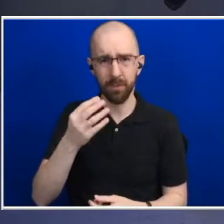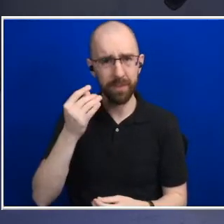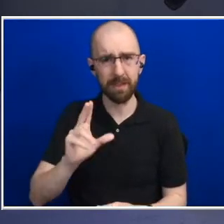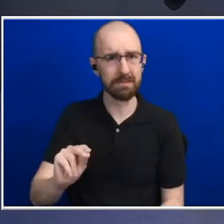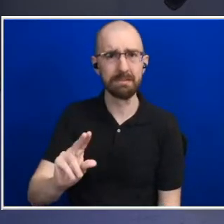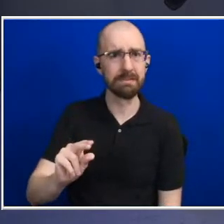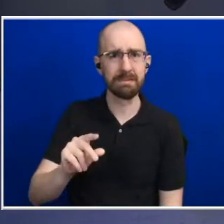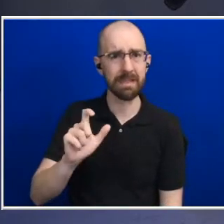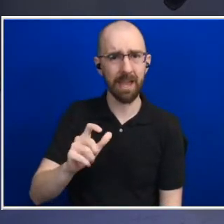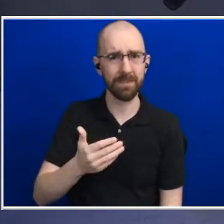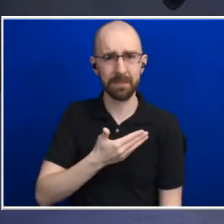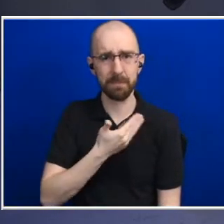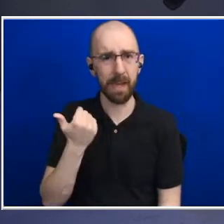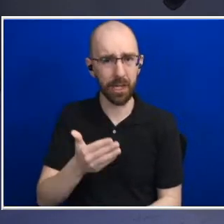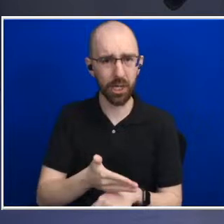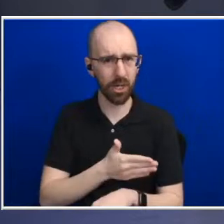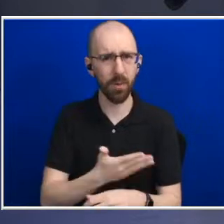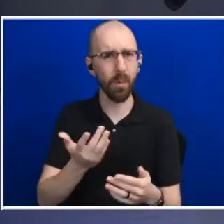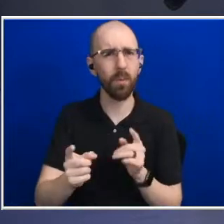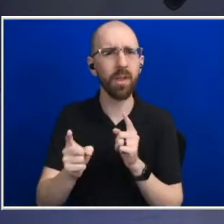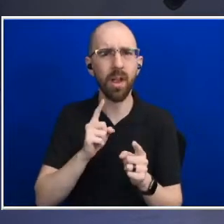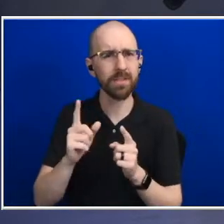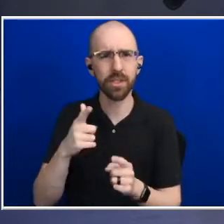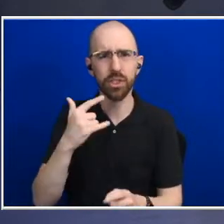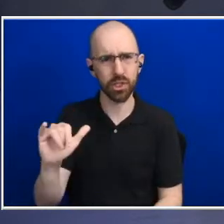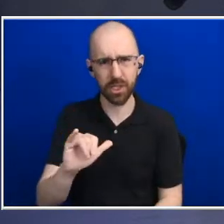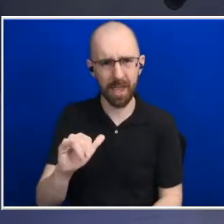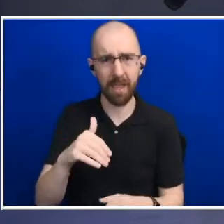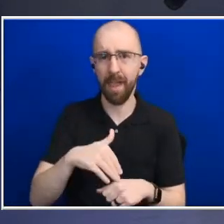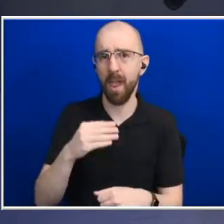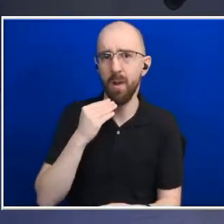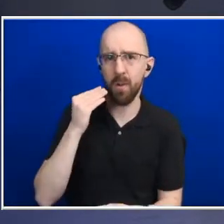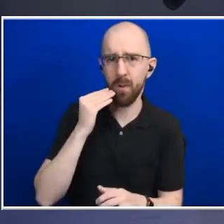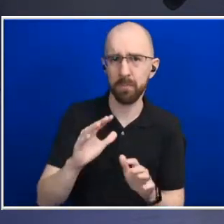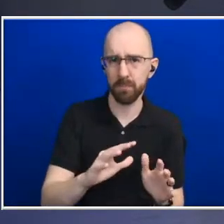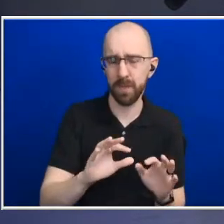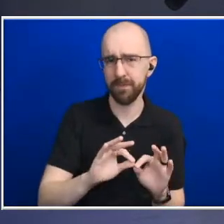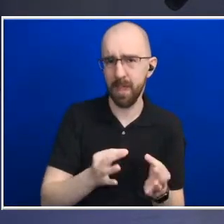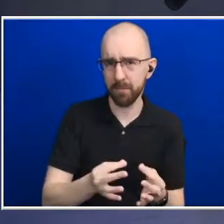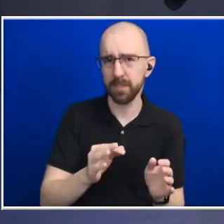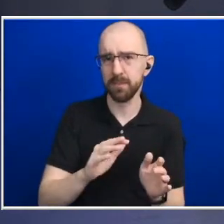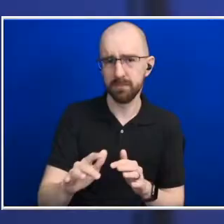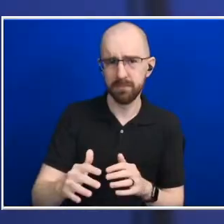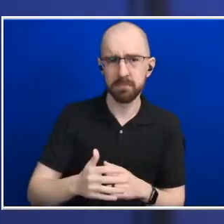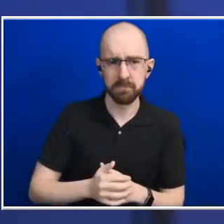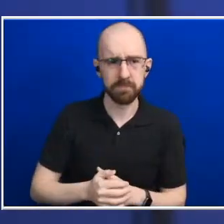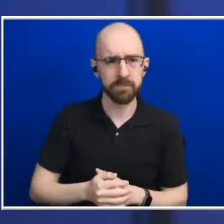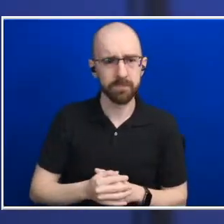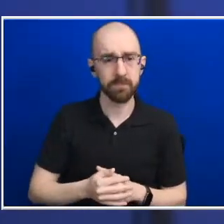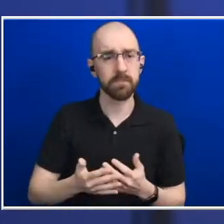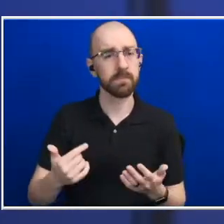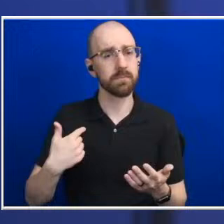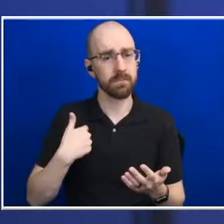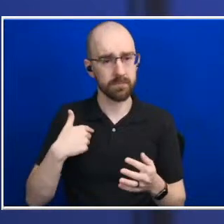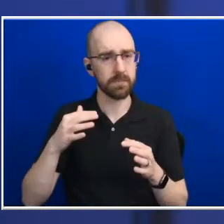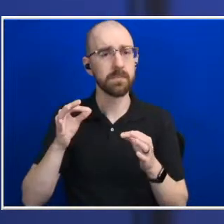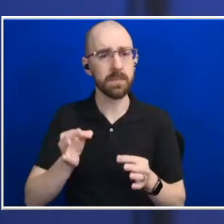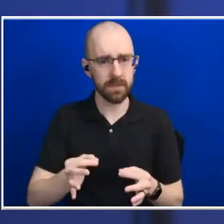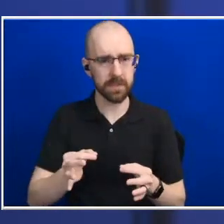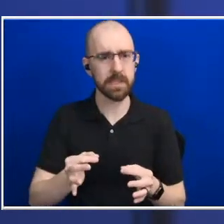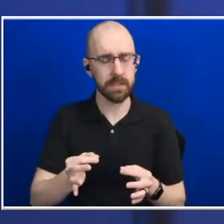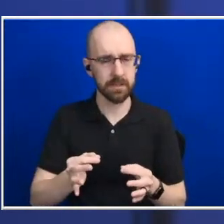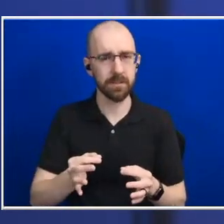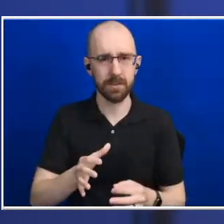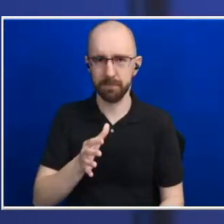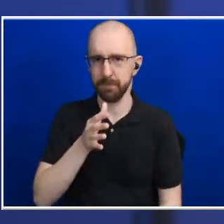better? What were the conversations like at home, in the family? So I definitely, you know, the mom in me, I wanted